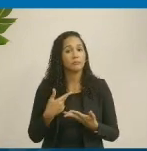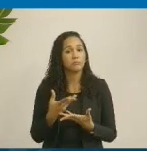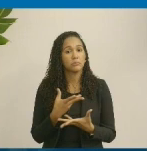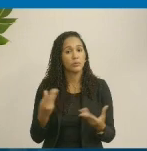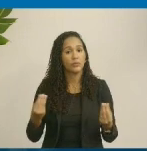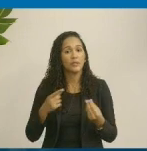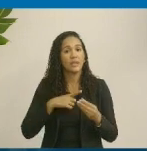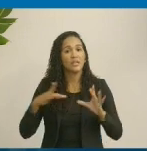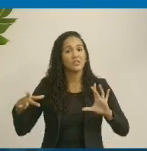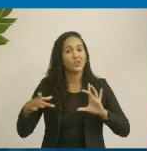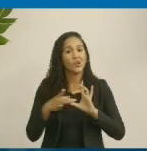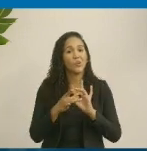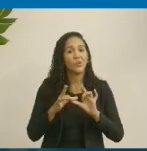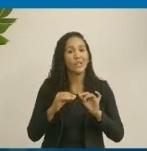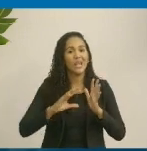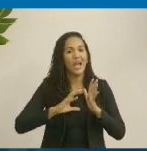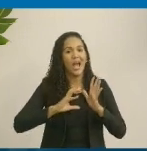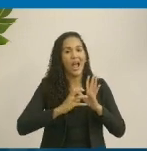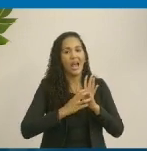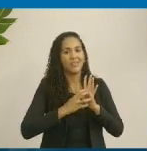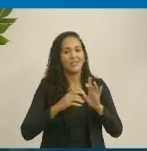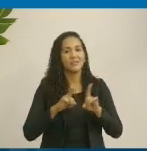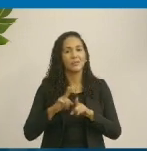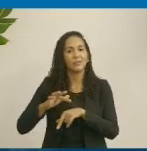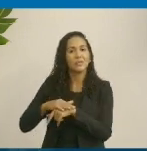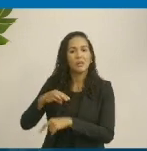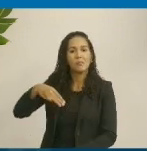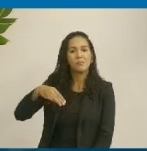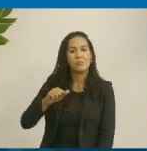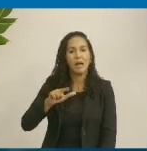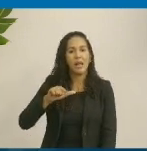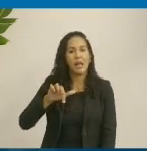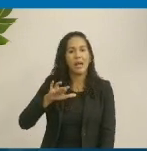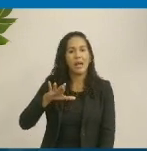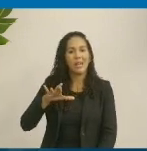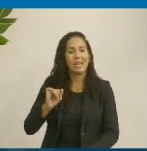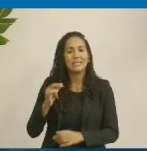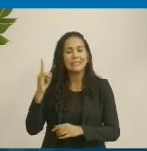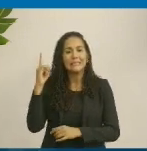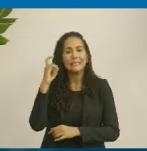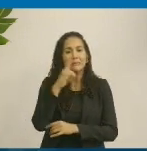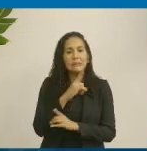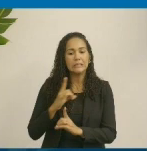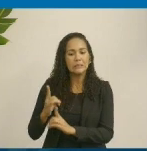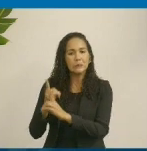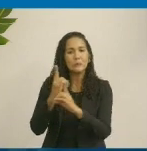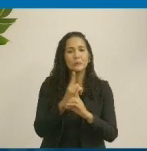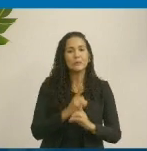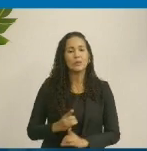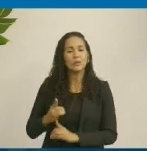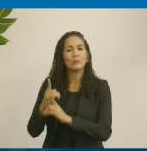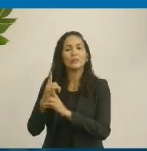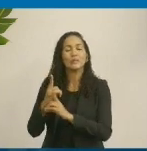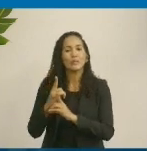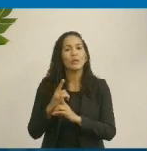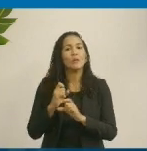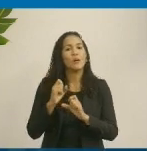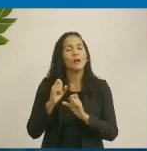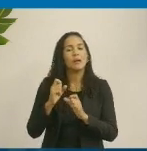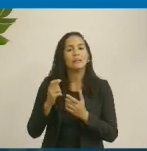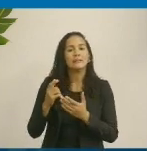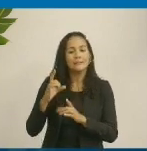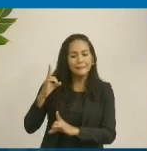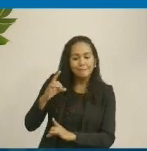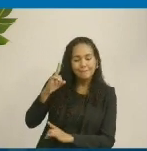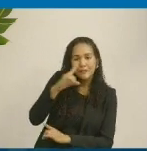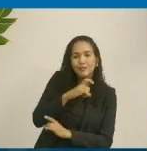is difficult to diagnose. So since it's difficult to diagnose, it's also treated with an appropriate